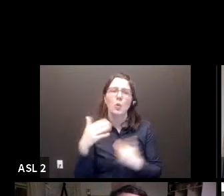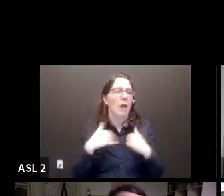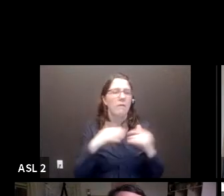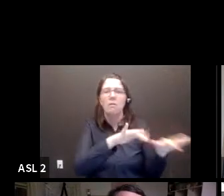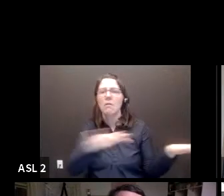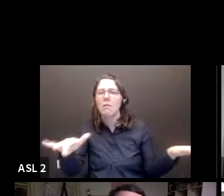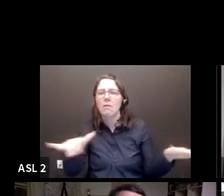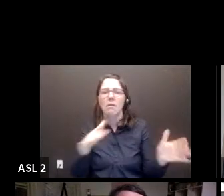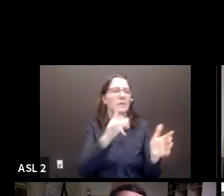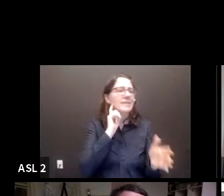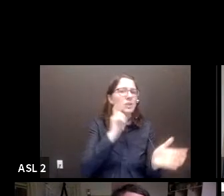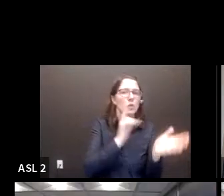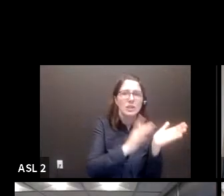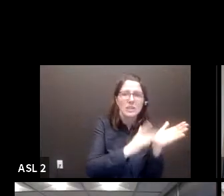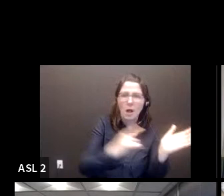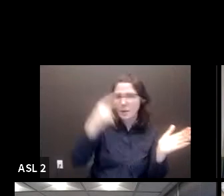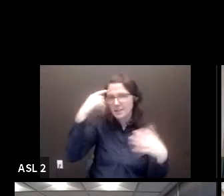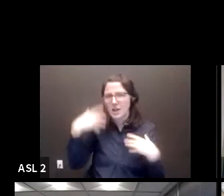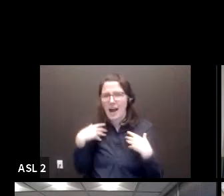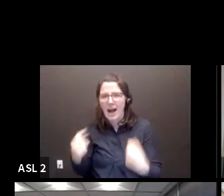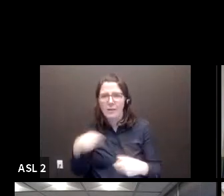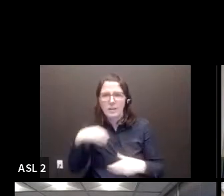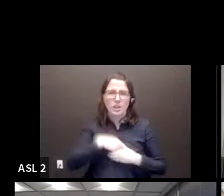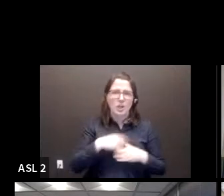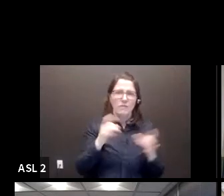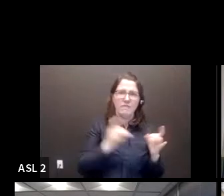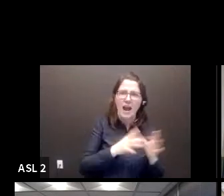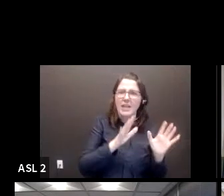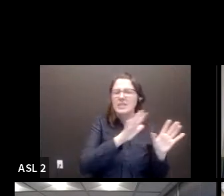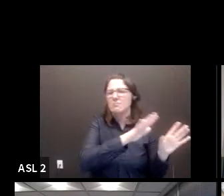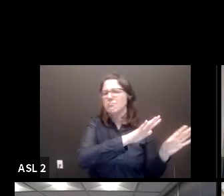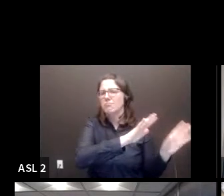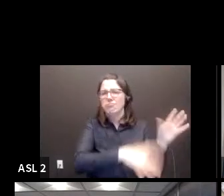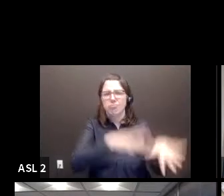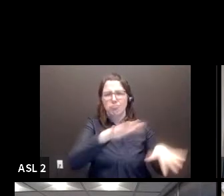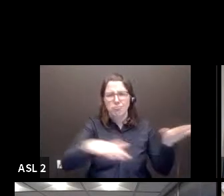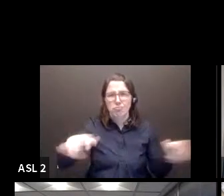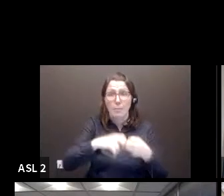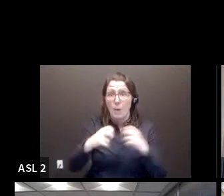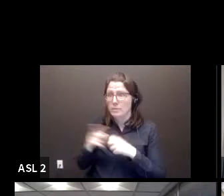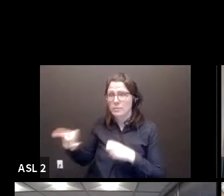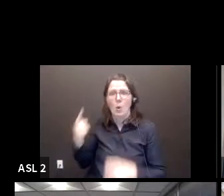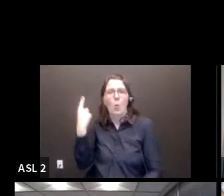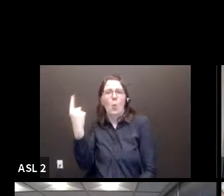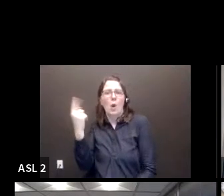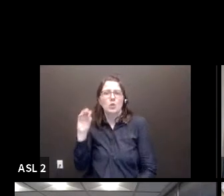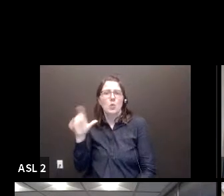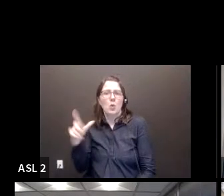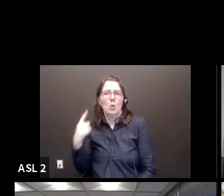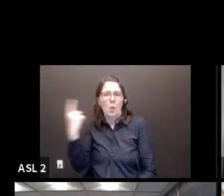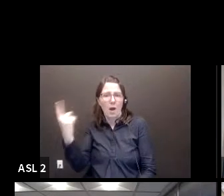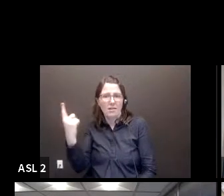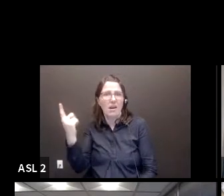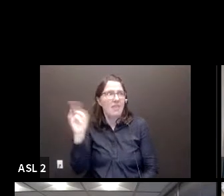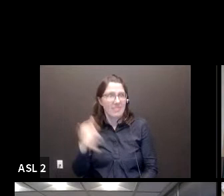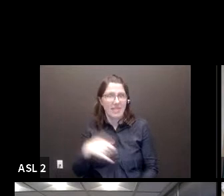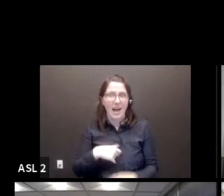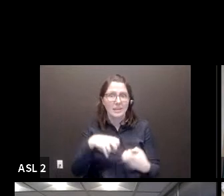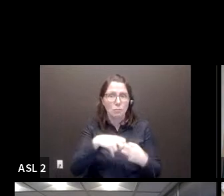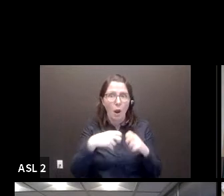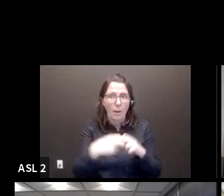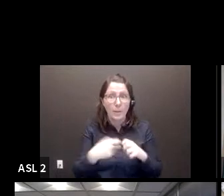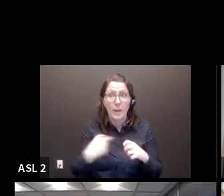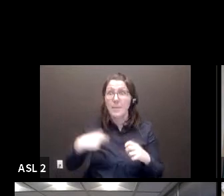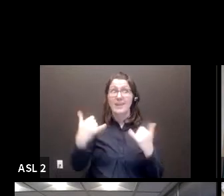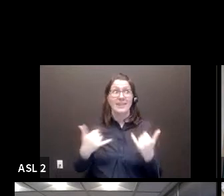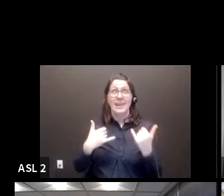violence mental health and that too is violence so that in itself is a major public health issue and you know we are in a mental health pandemic right